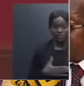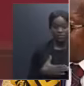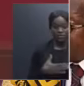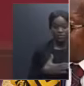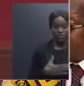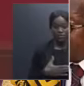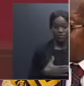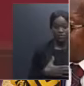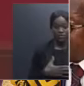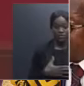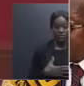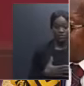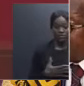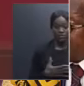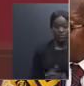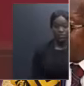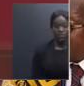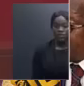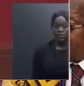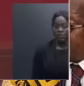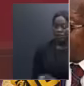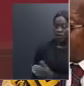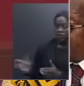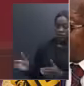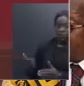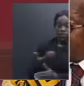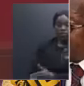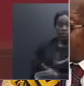Yes, Majority Chief Whip.